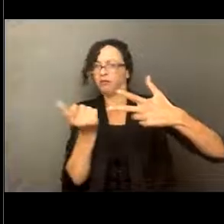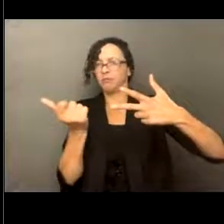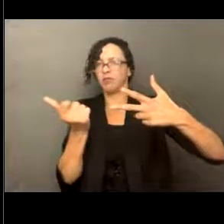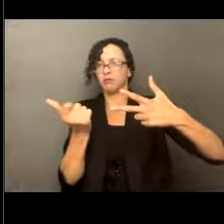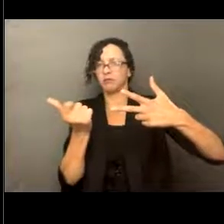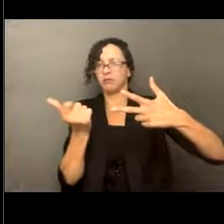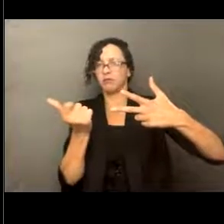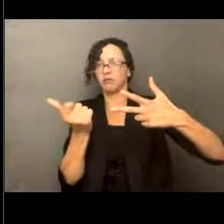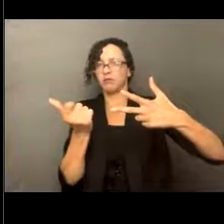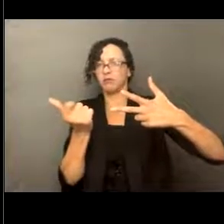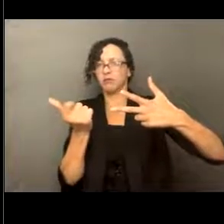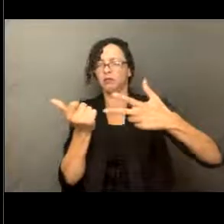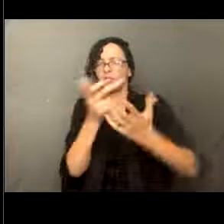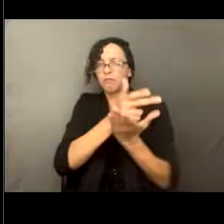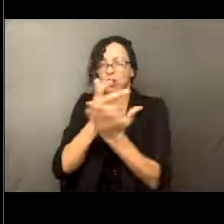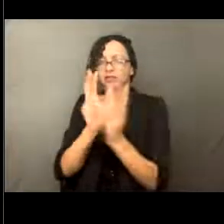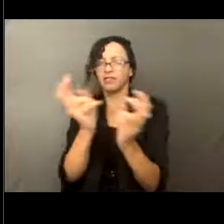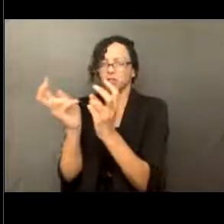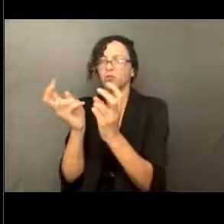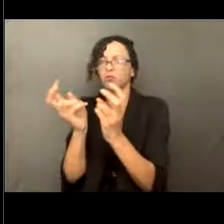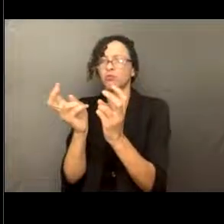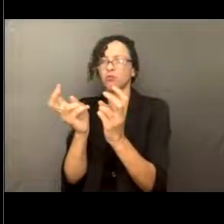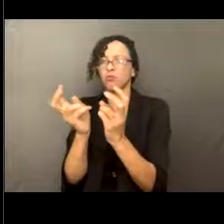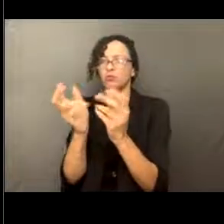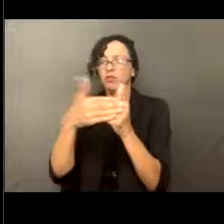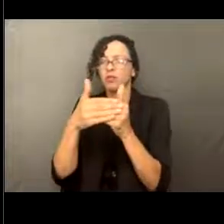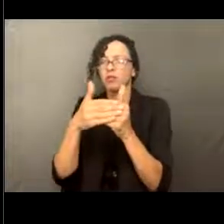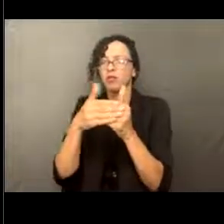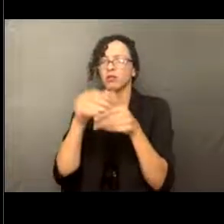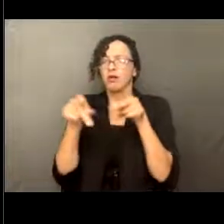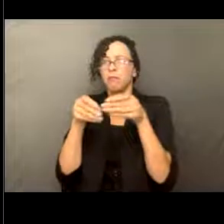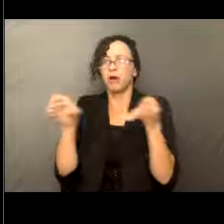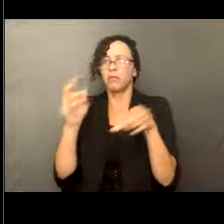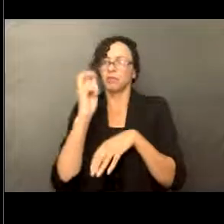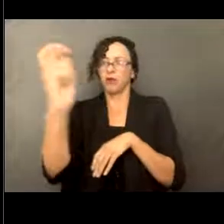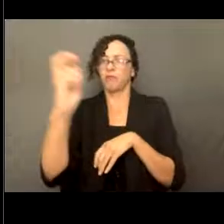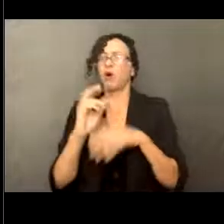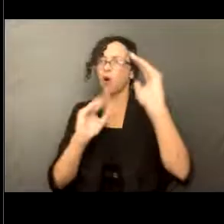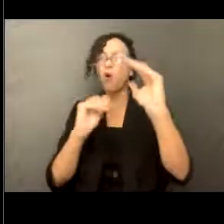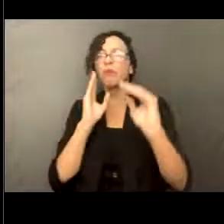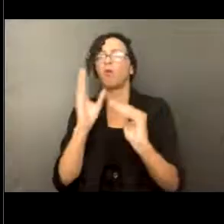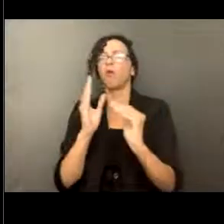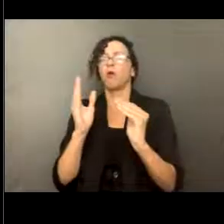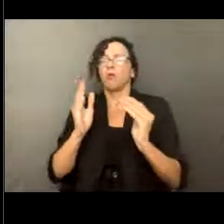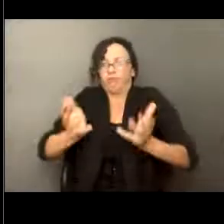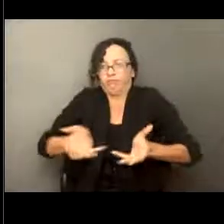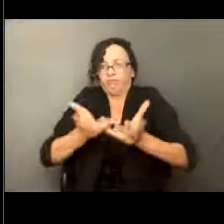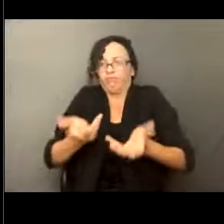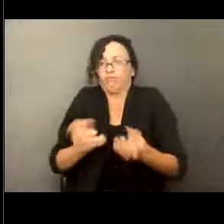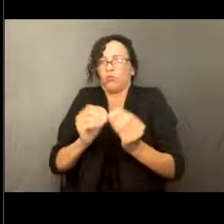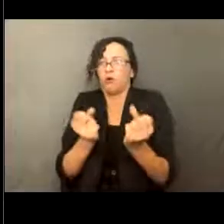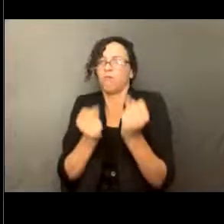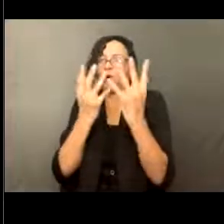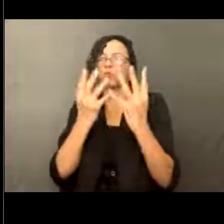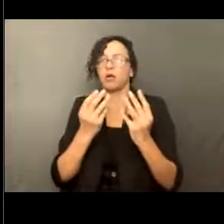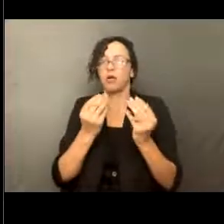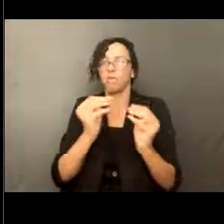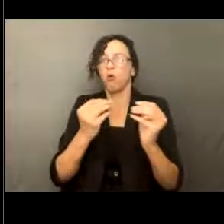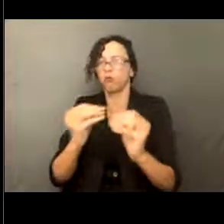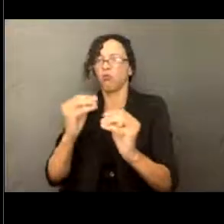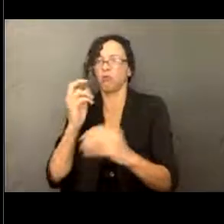will continue to encourage multimodal transportation in our state and potentially reduce